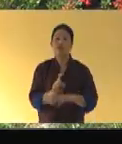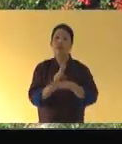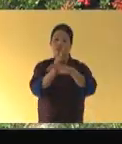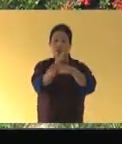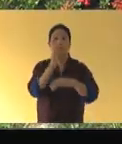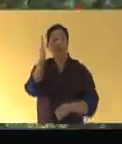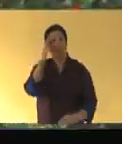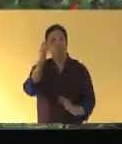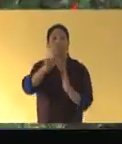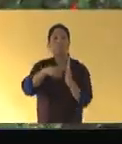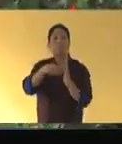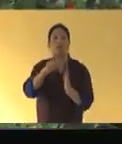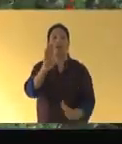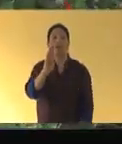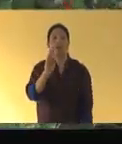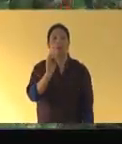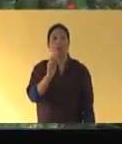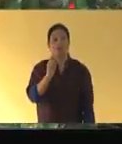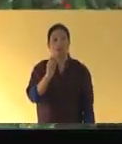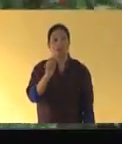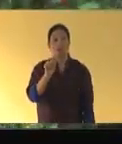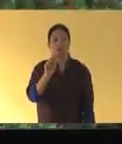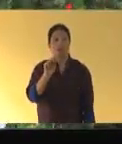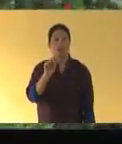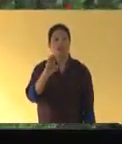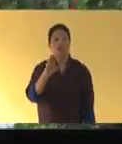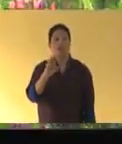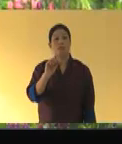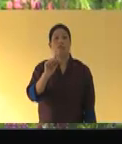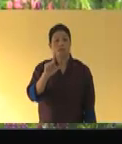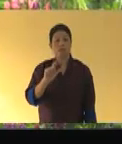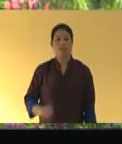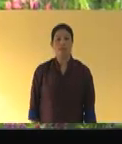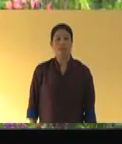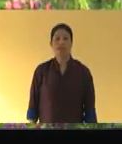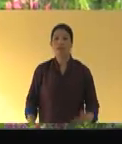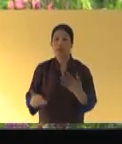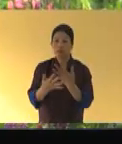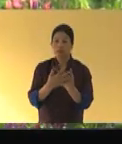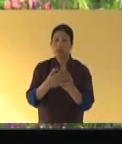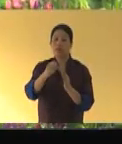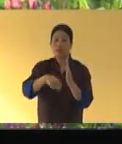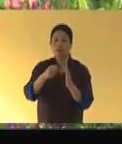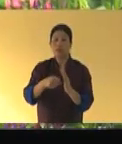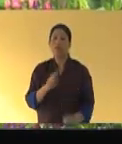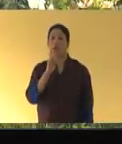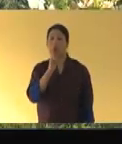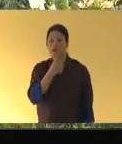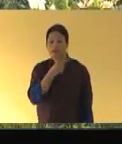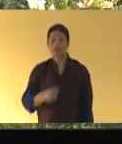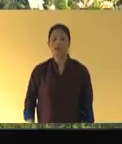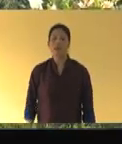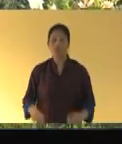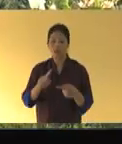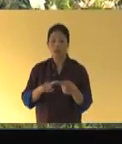celebration of His Majesty the Fourth to Gyalpo's Golden Reign. It served as an ex situ living plant conservation area and it